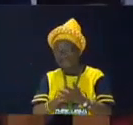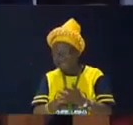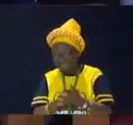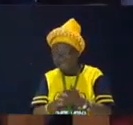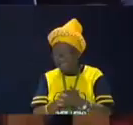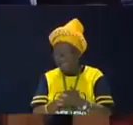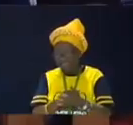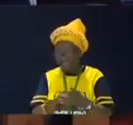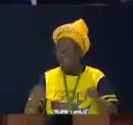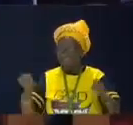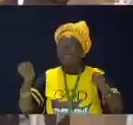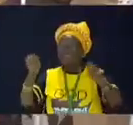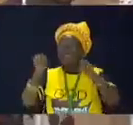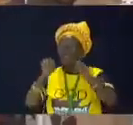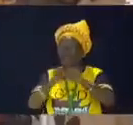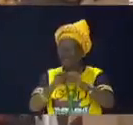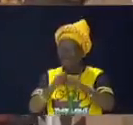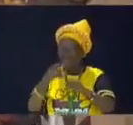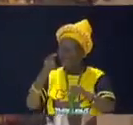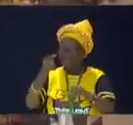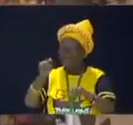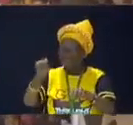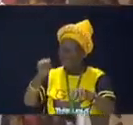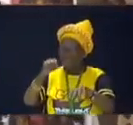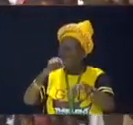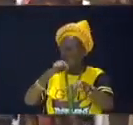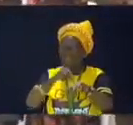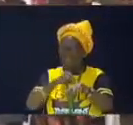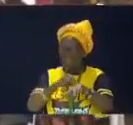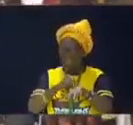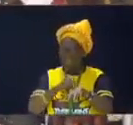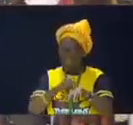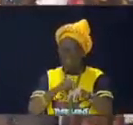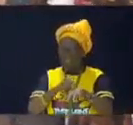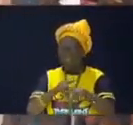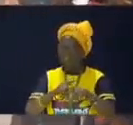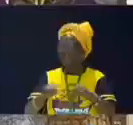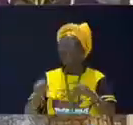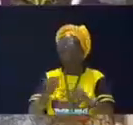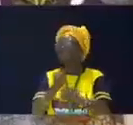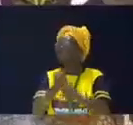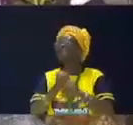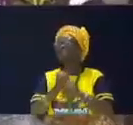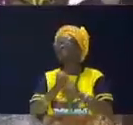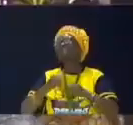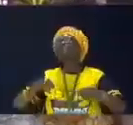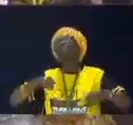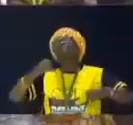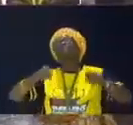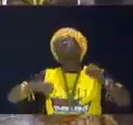even the earth cannot conceive. Joy unspeakable.